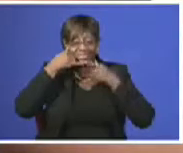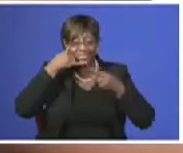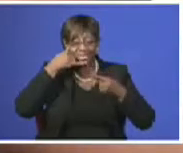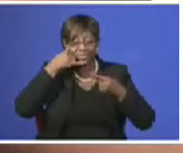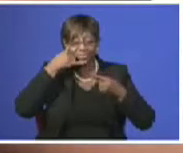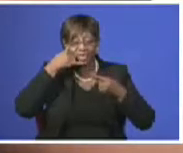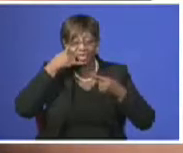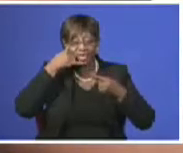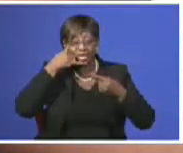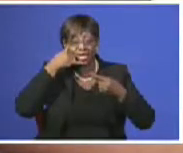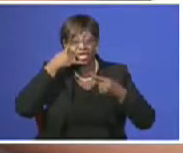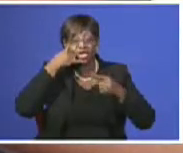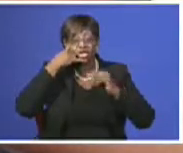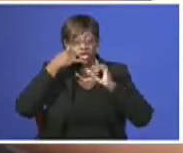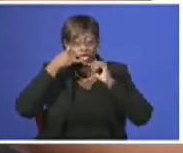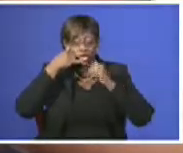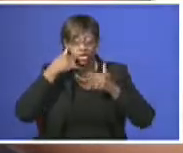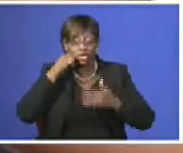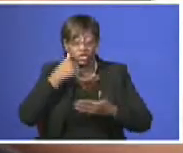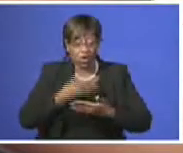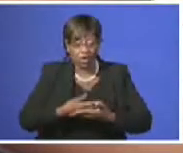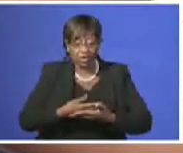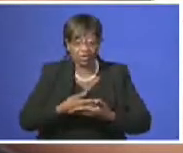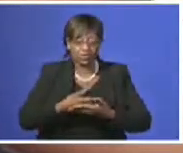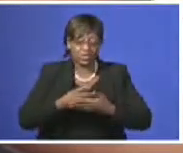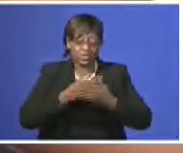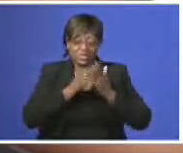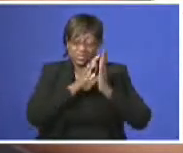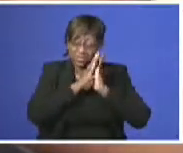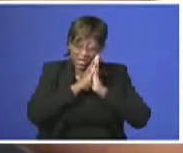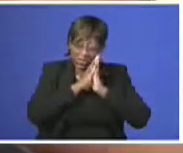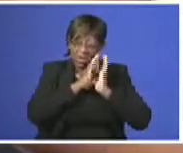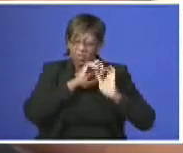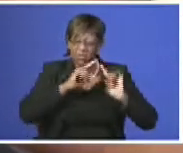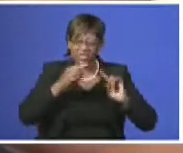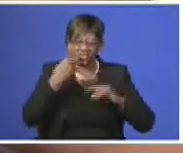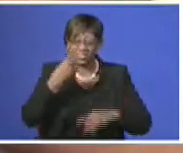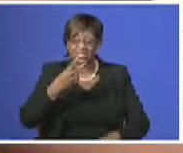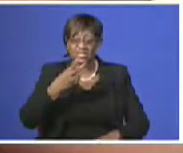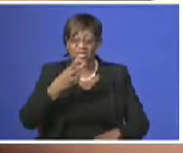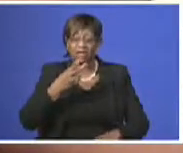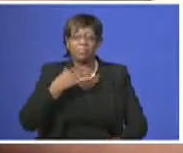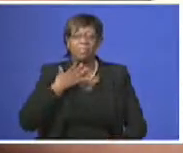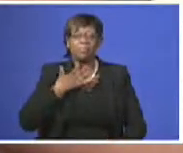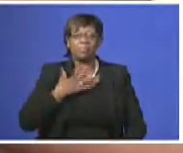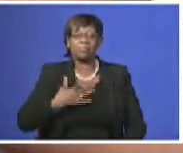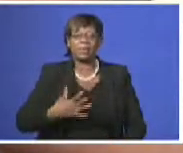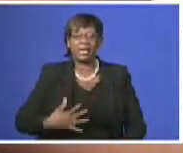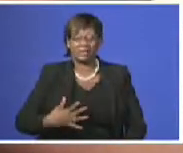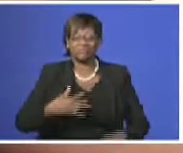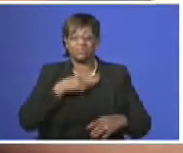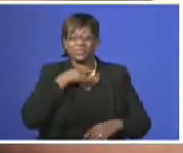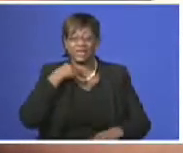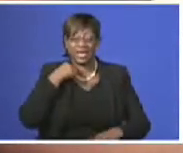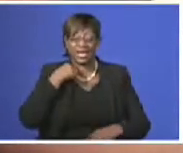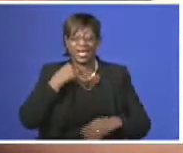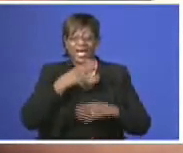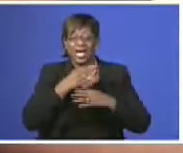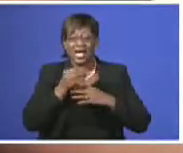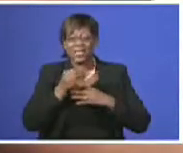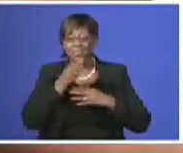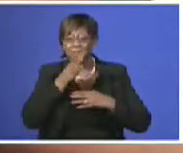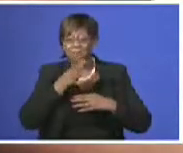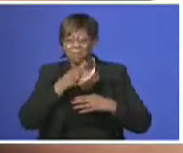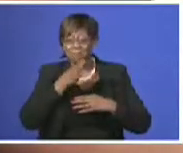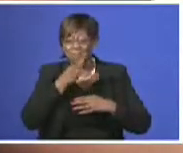that my daughter was laying in the bed, but she could see blood coming from her neck, and her mother was laying on the